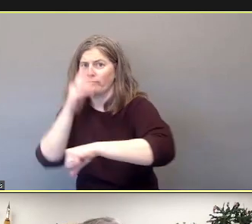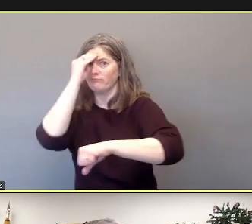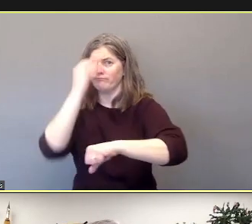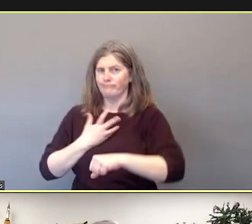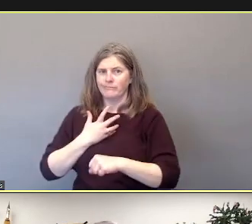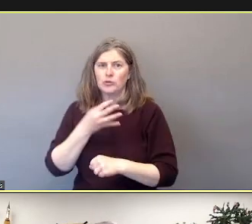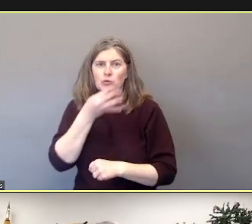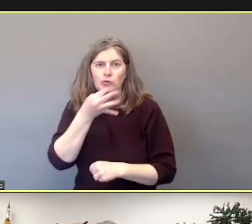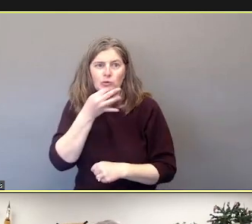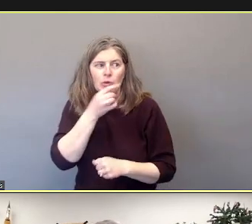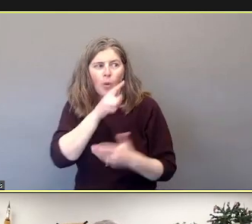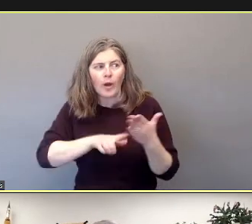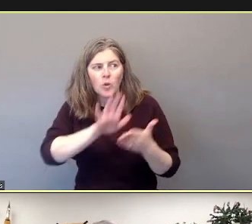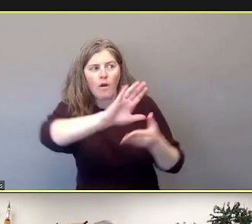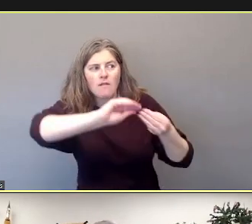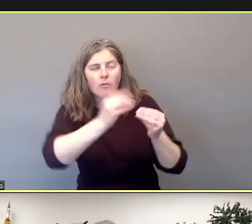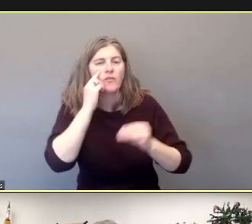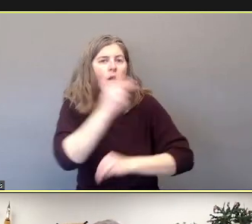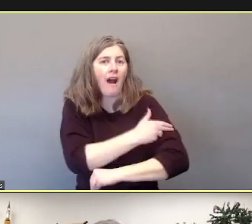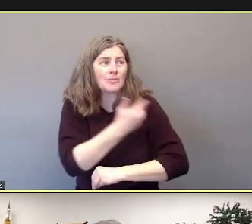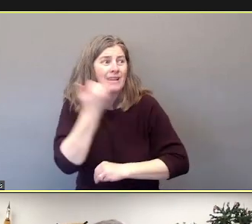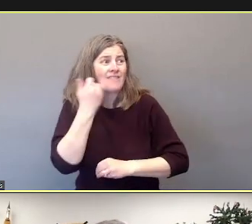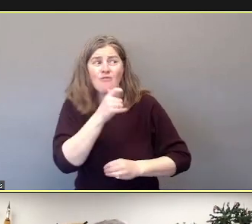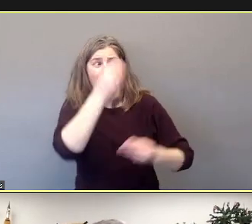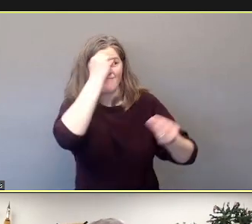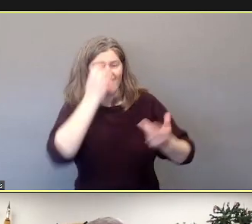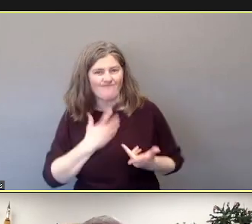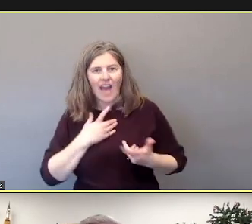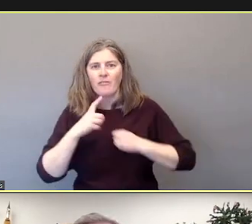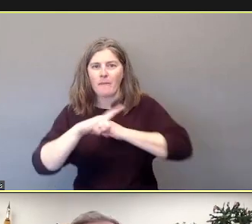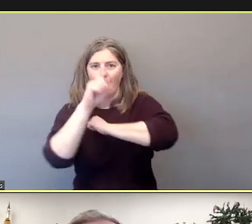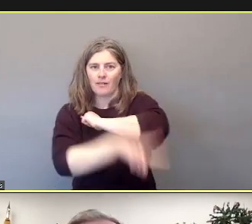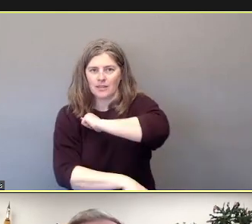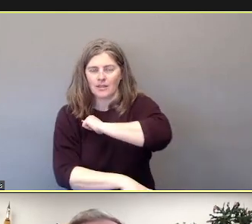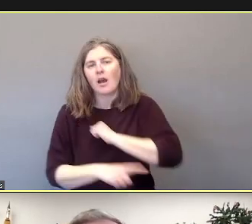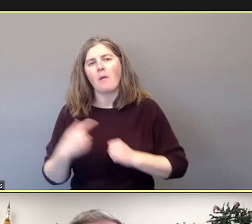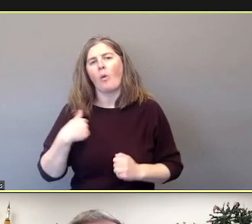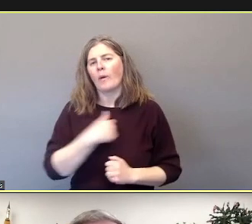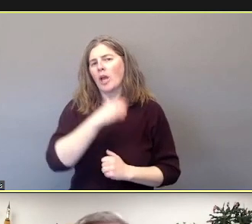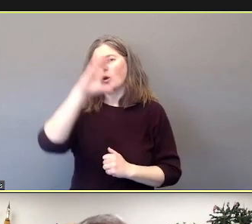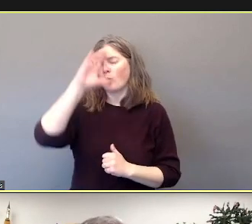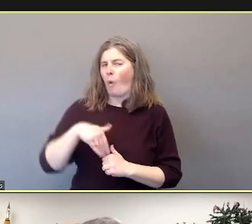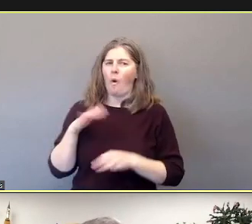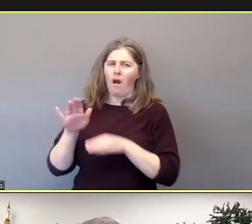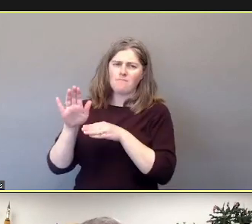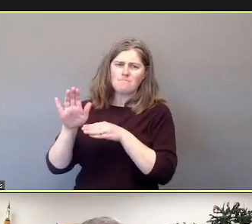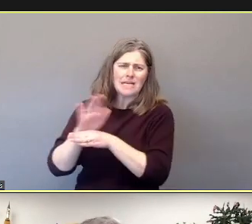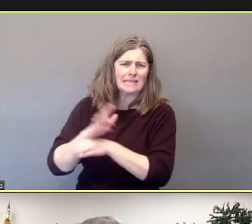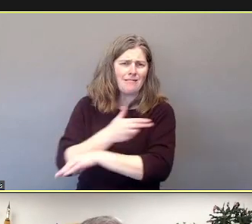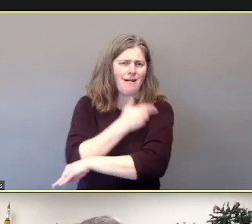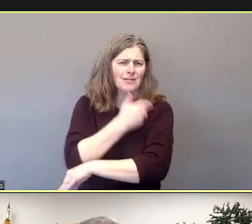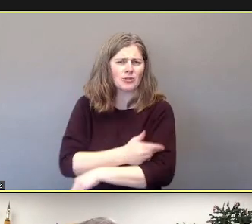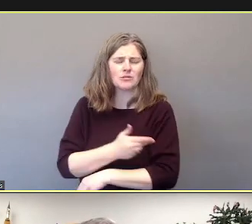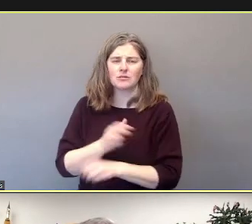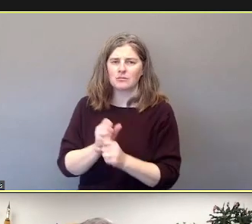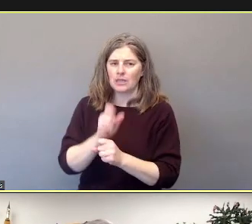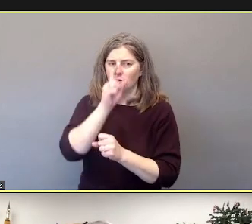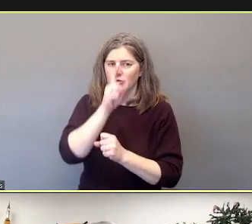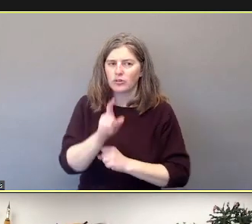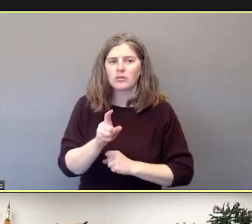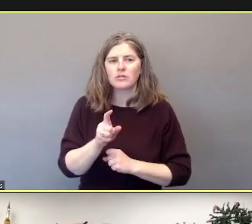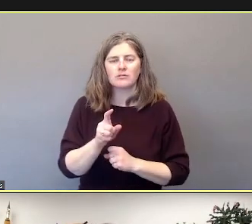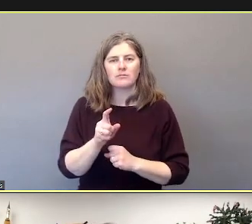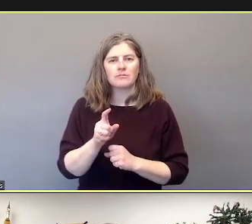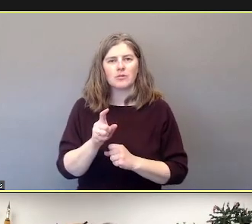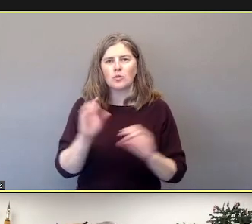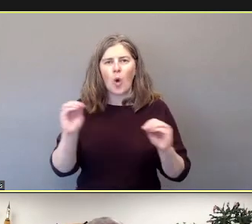soon with the penalties for non-reporting. But we know our hospitals are very busy, and so we want to make sure that there's not